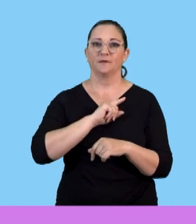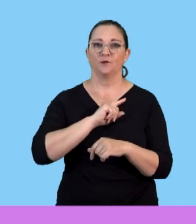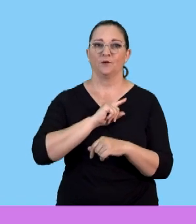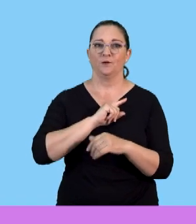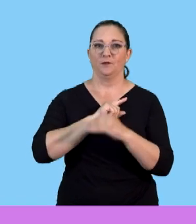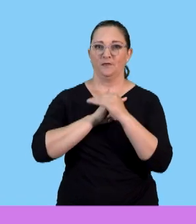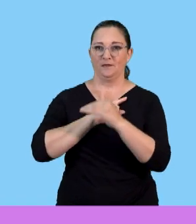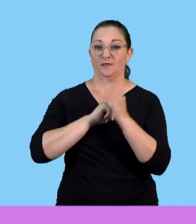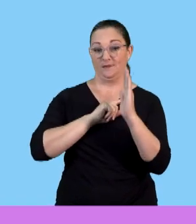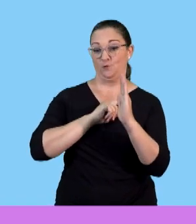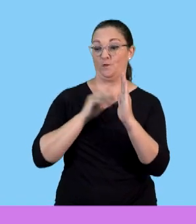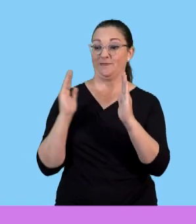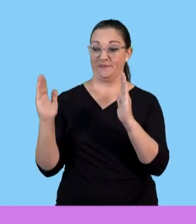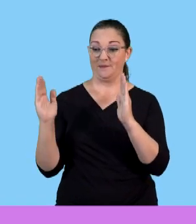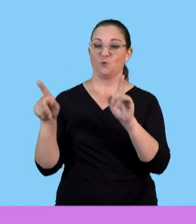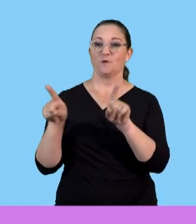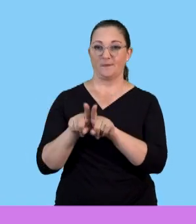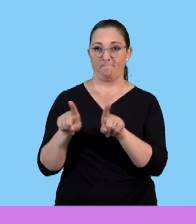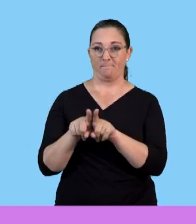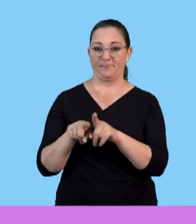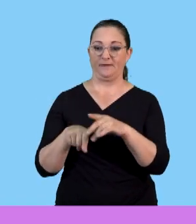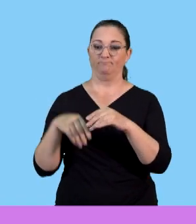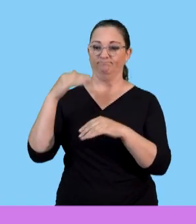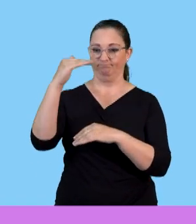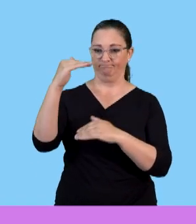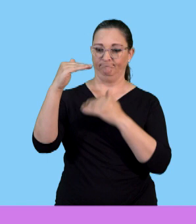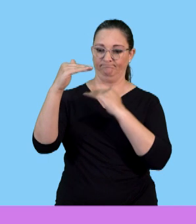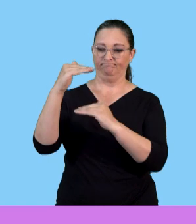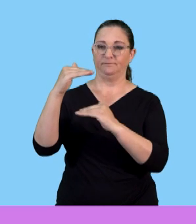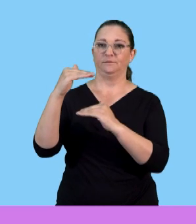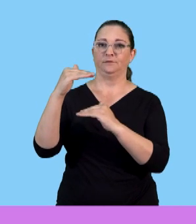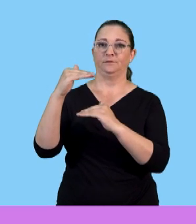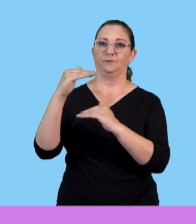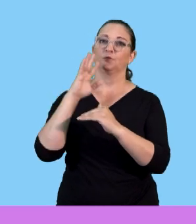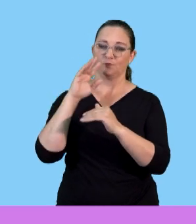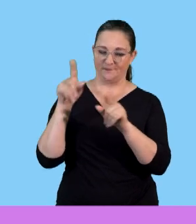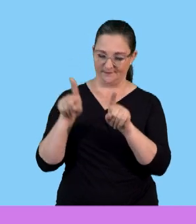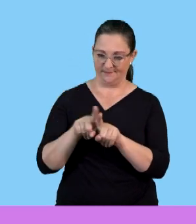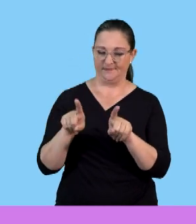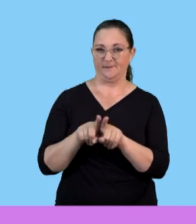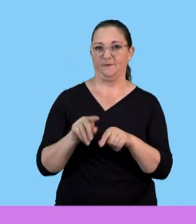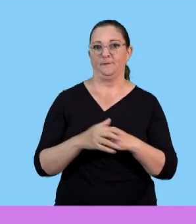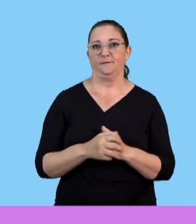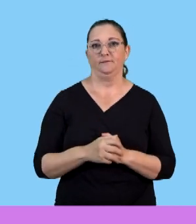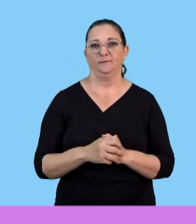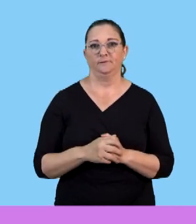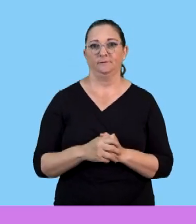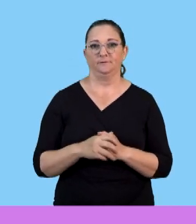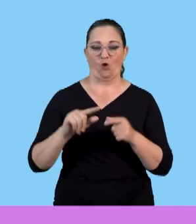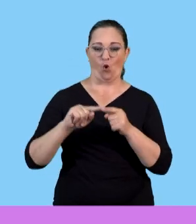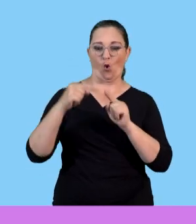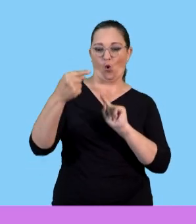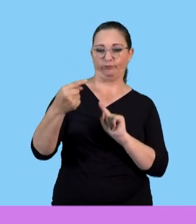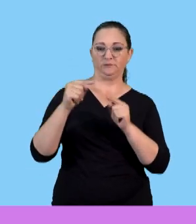the same as that one, and then the length on this side will be the same as the opposite